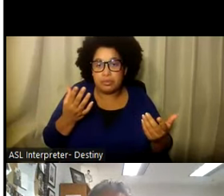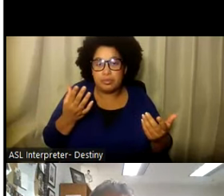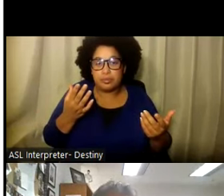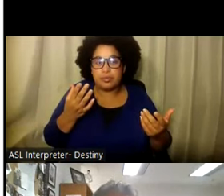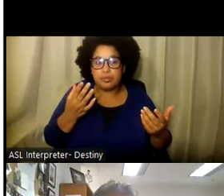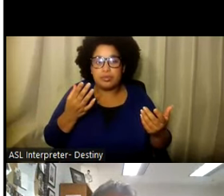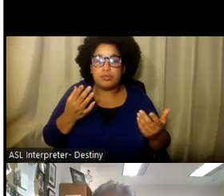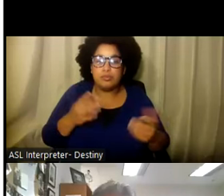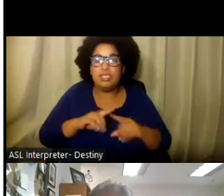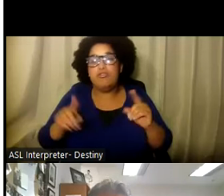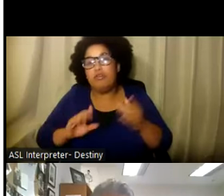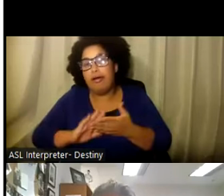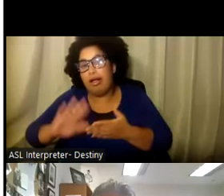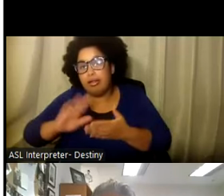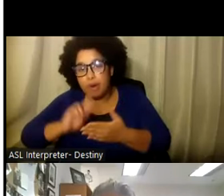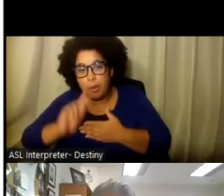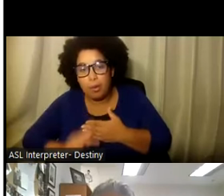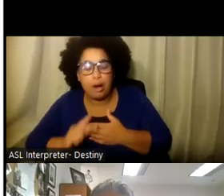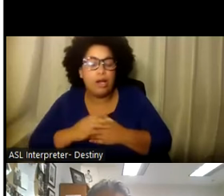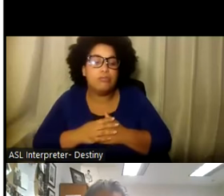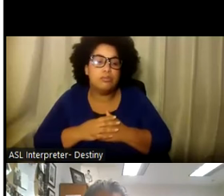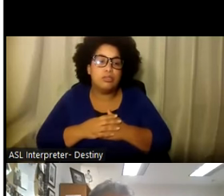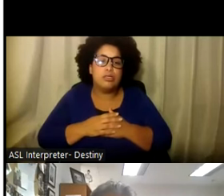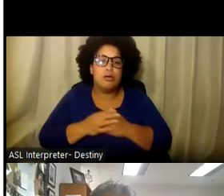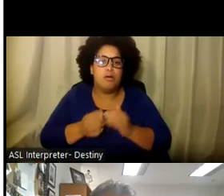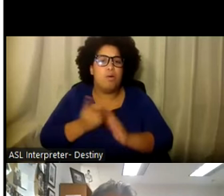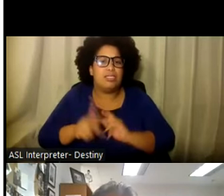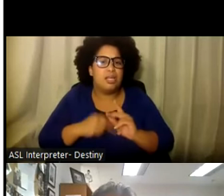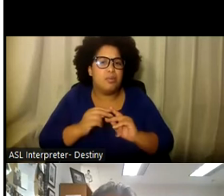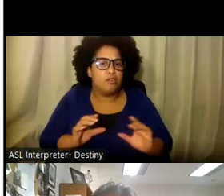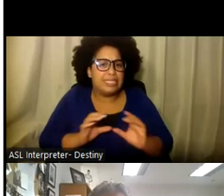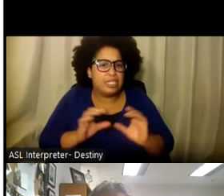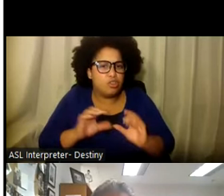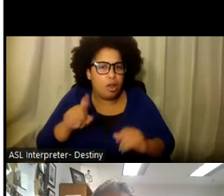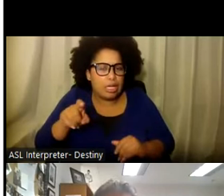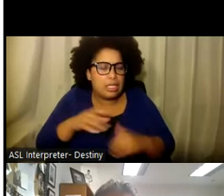different college programs, what kind of credentialing would it have to be?